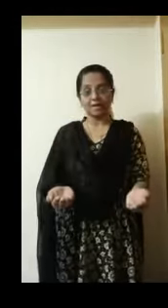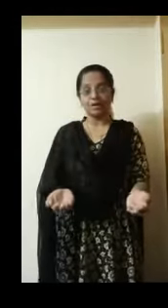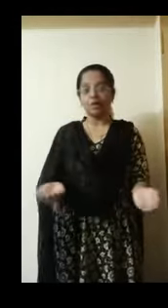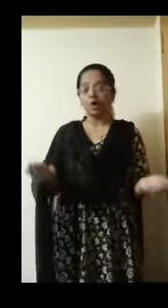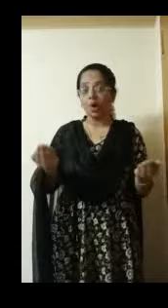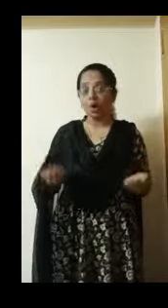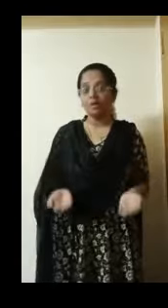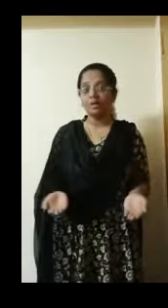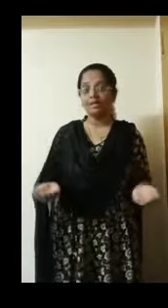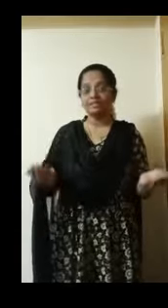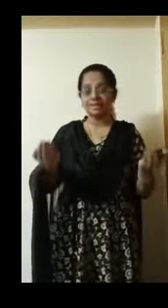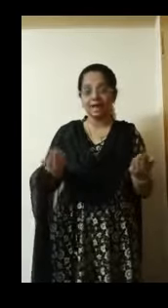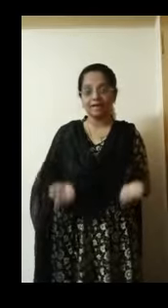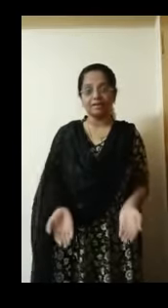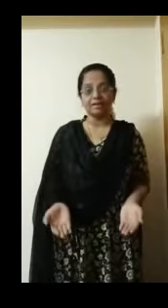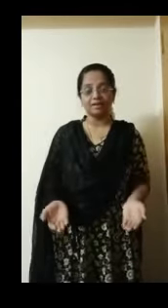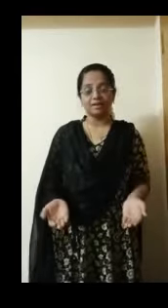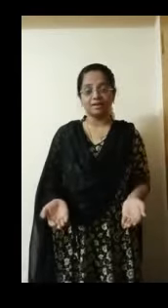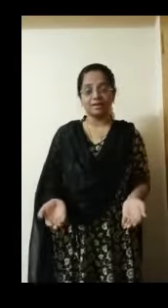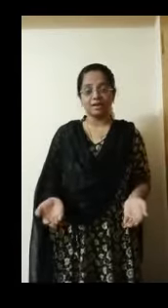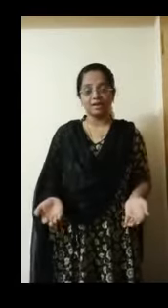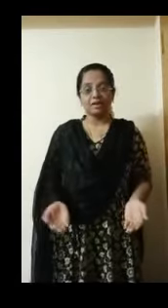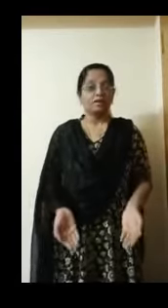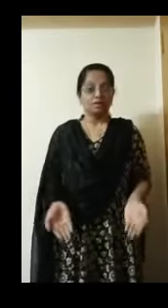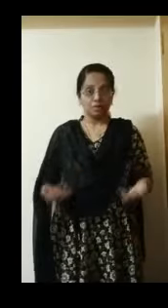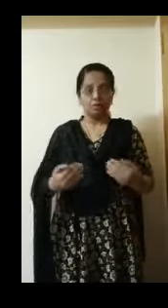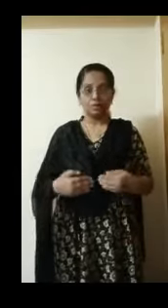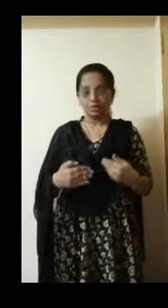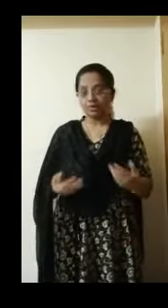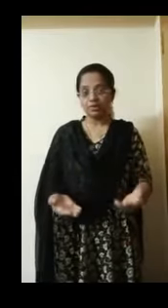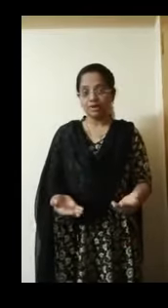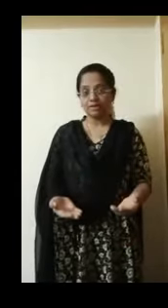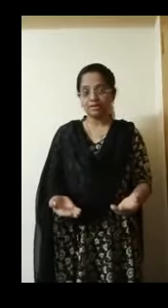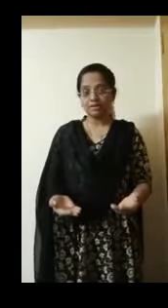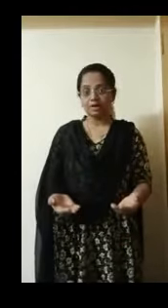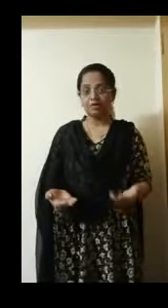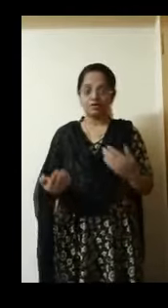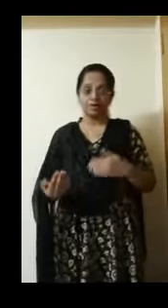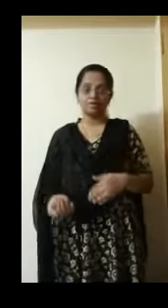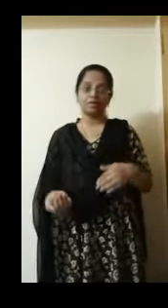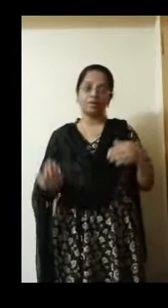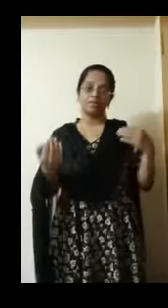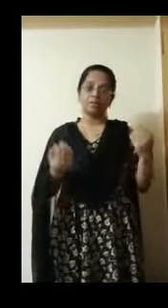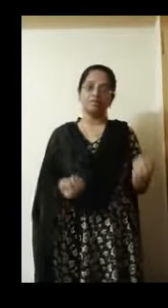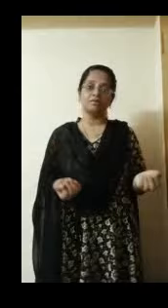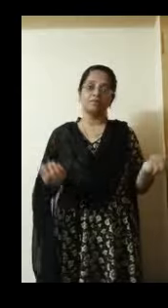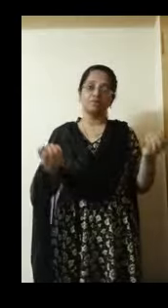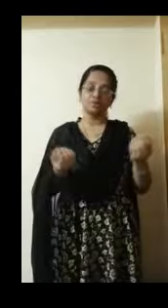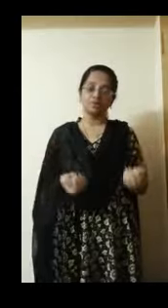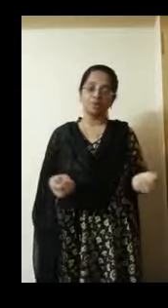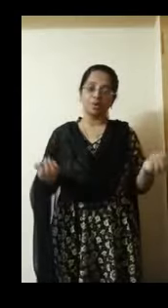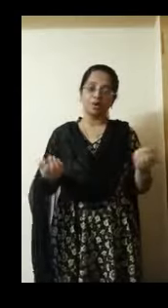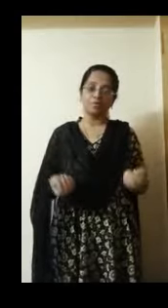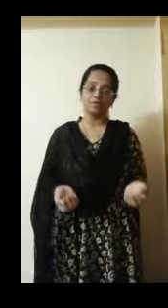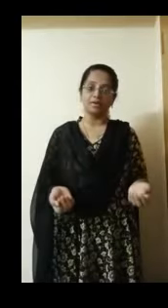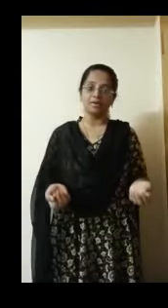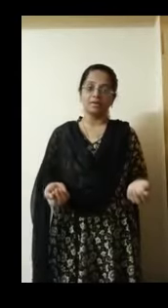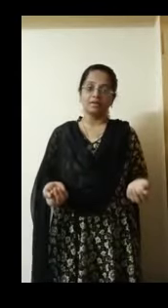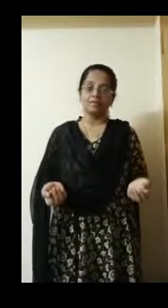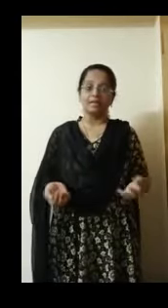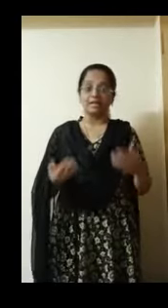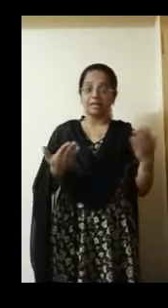ones that you're always caring. You will show, right? Our father and mother will show